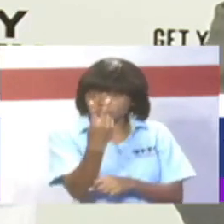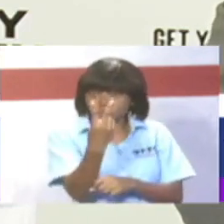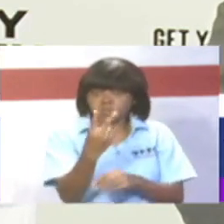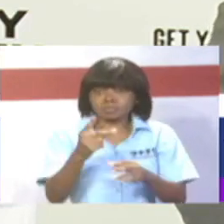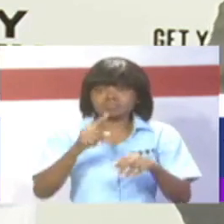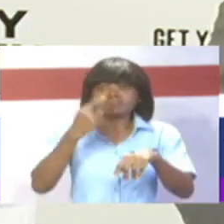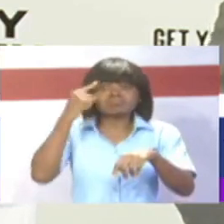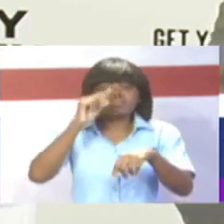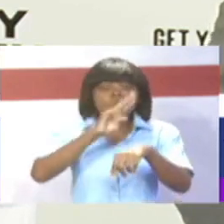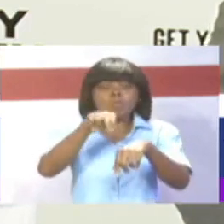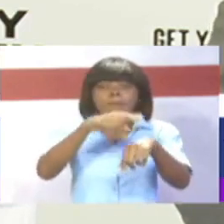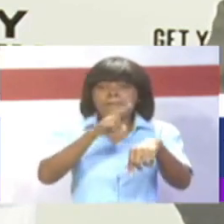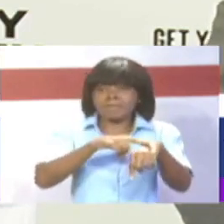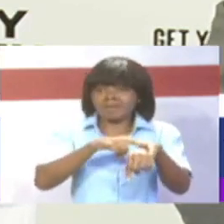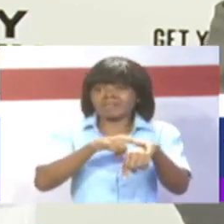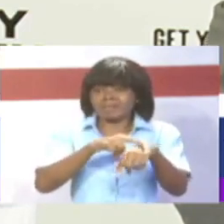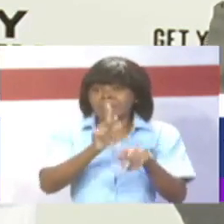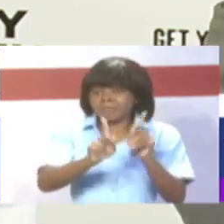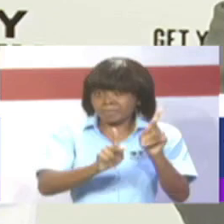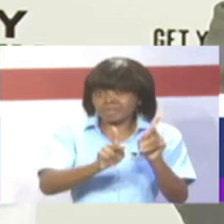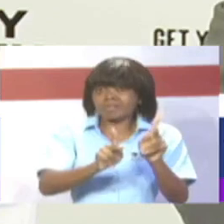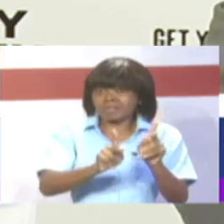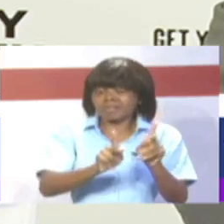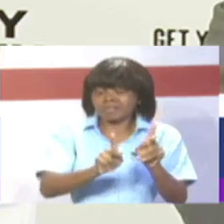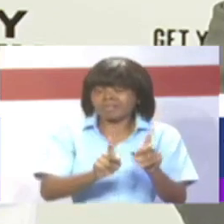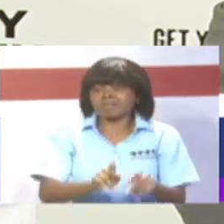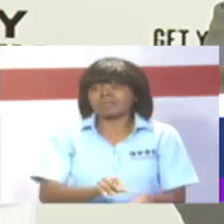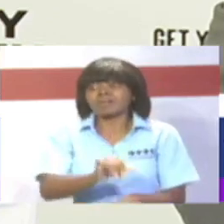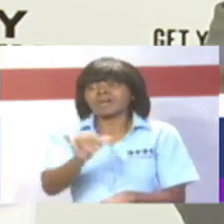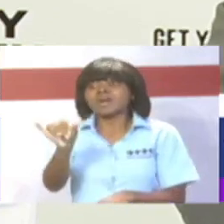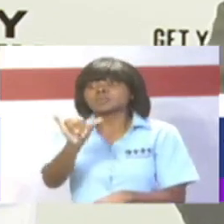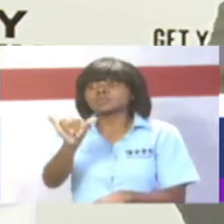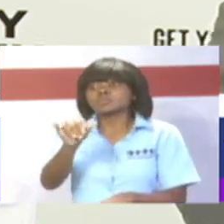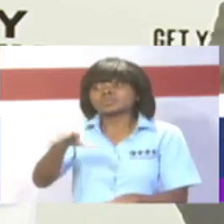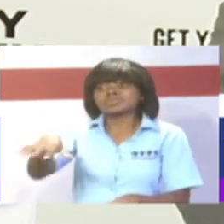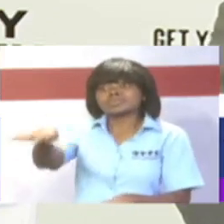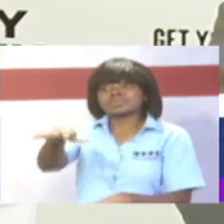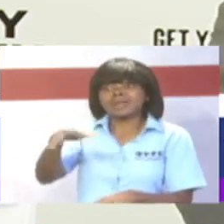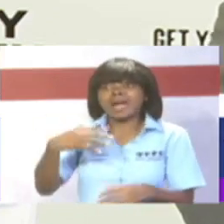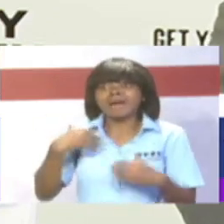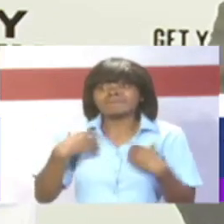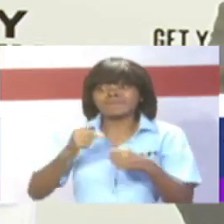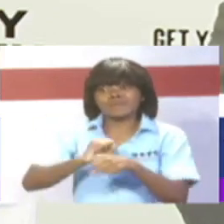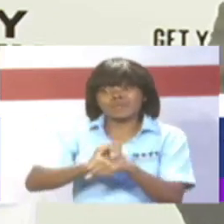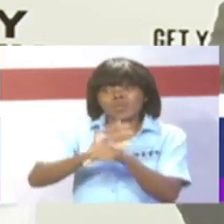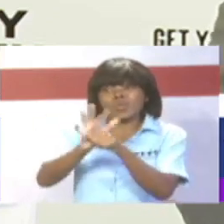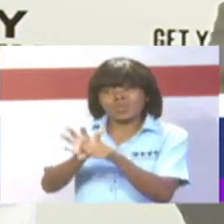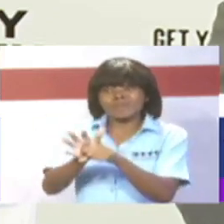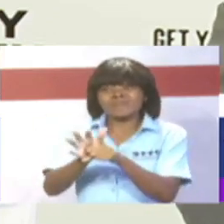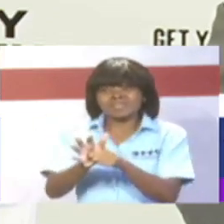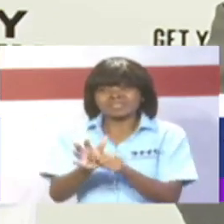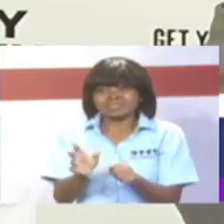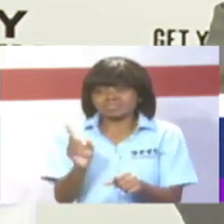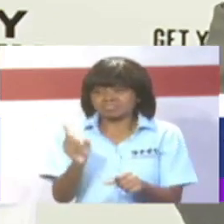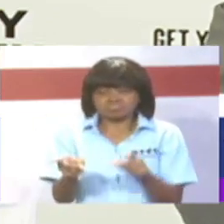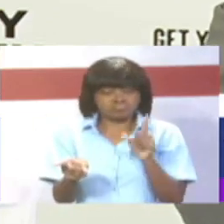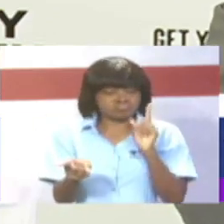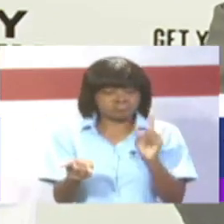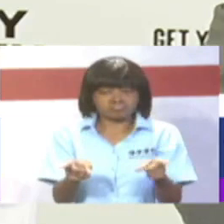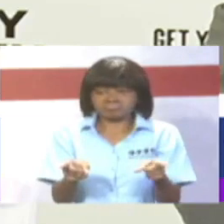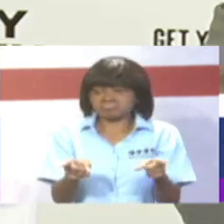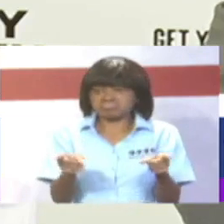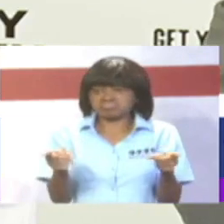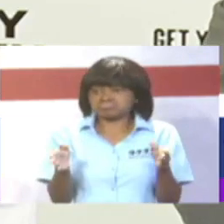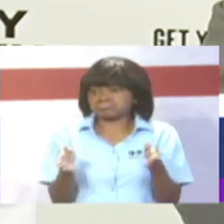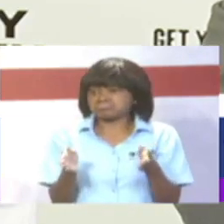many people as require it. And of course, the ability to extend or expand that is finite. It's based on resources, but those